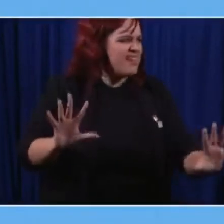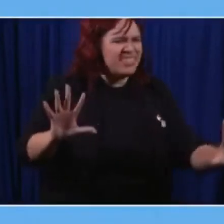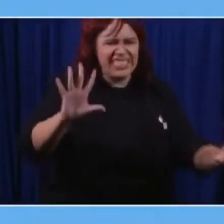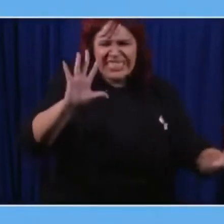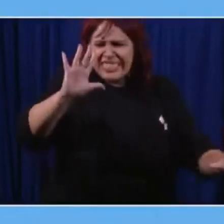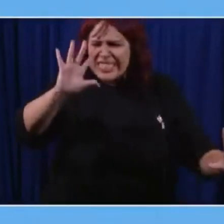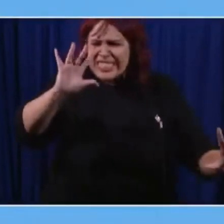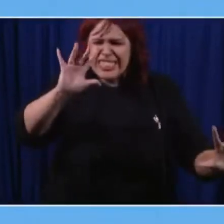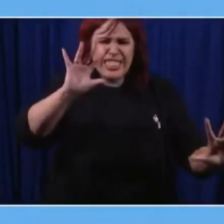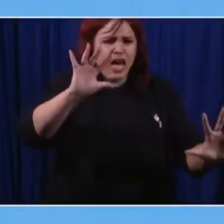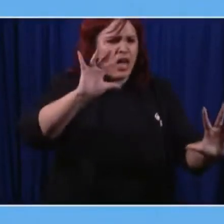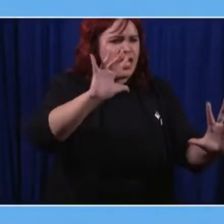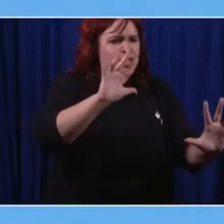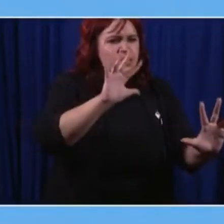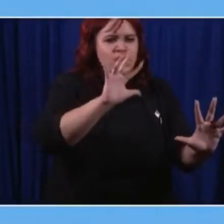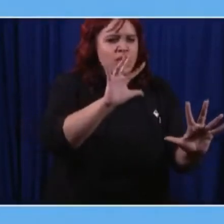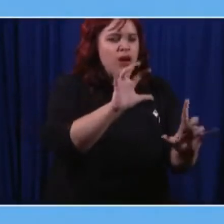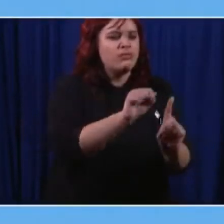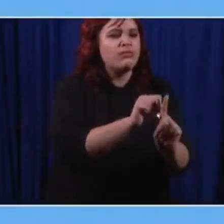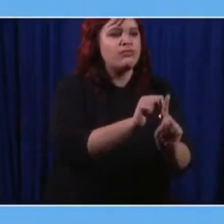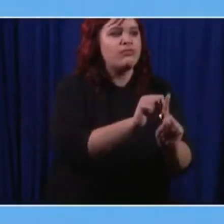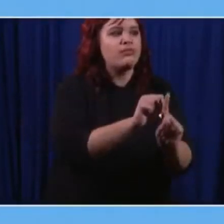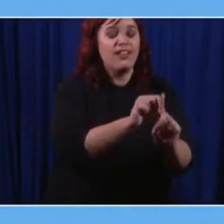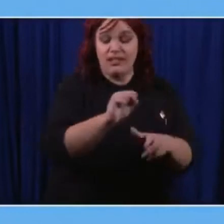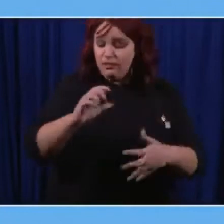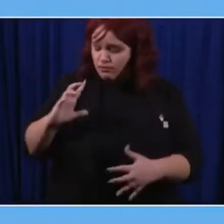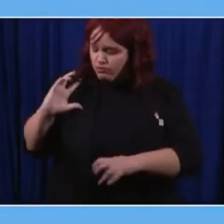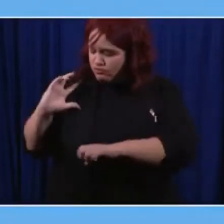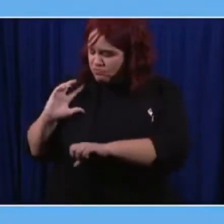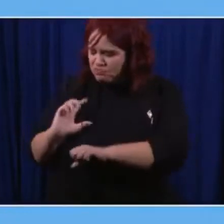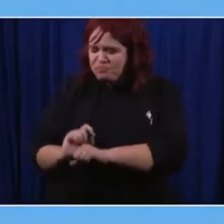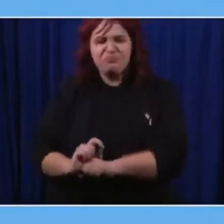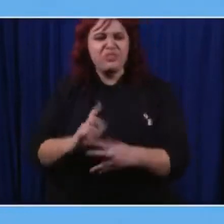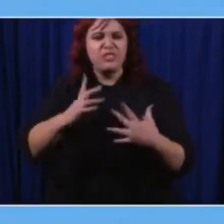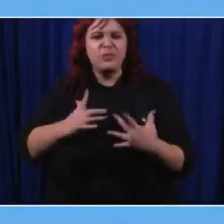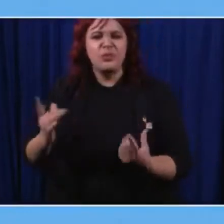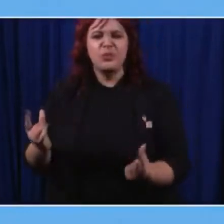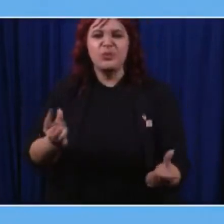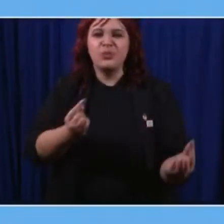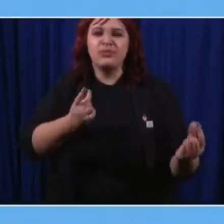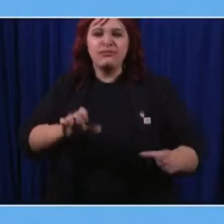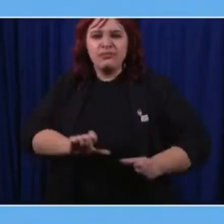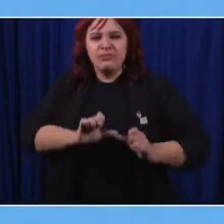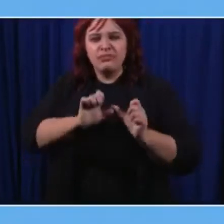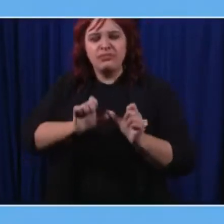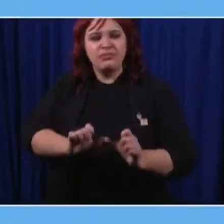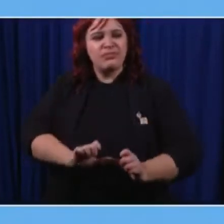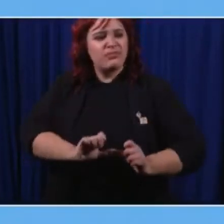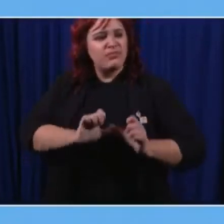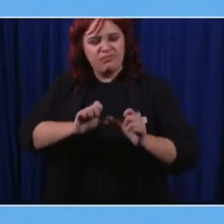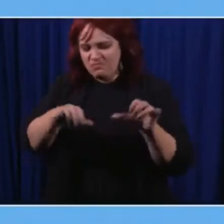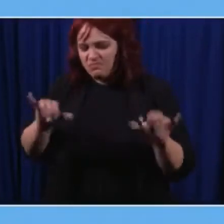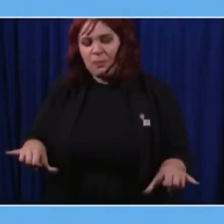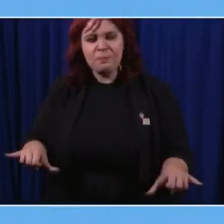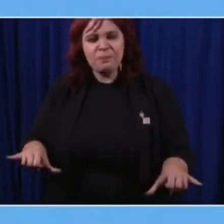anyway. Now keep all our traditions just the same,